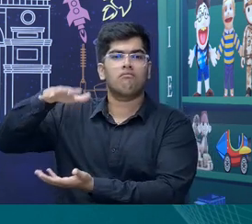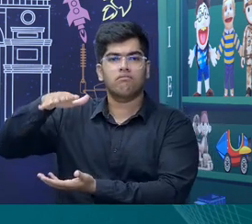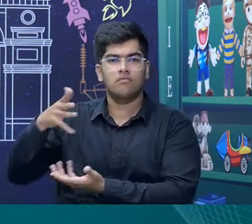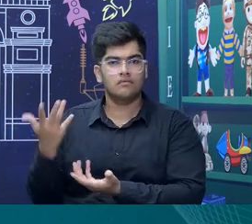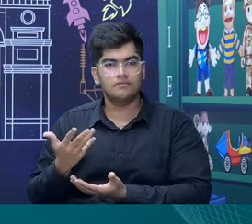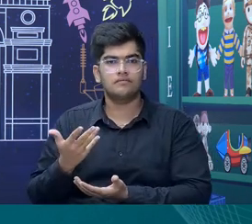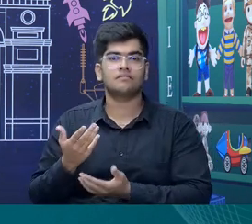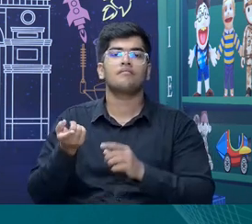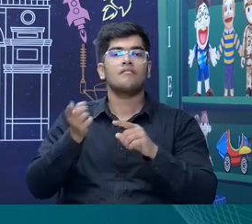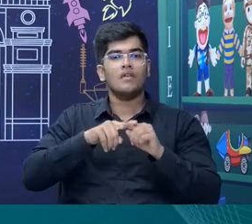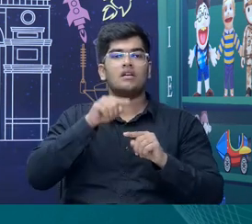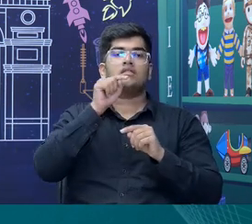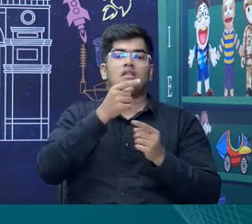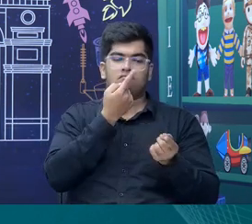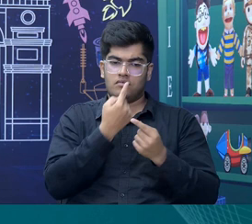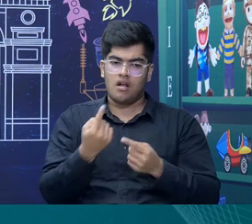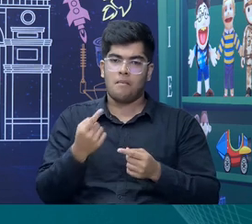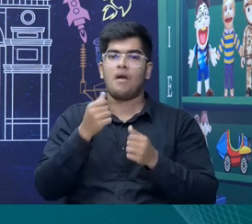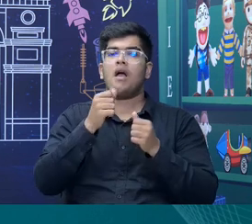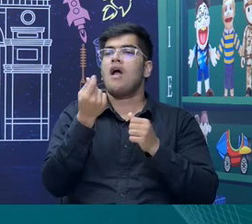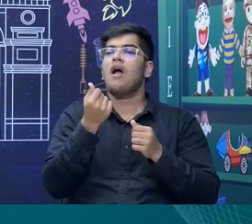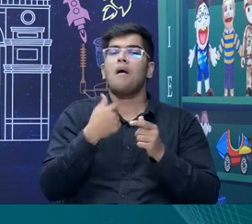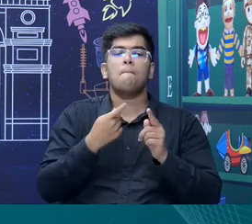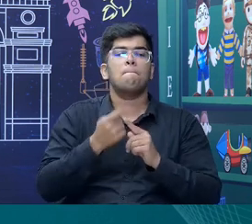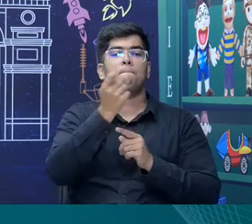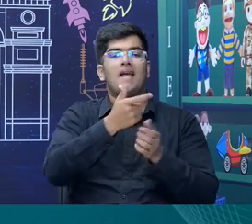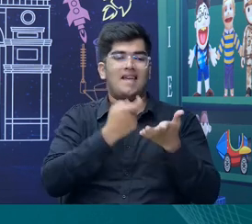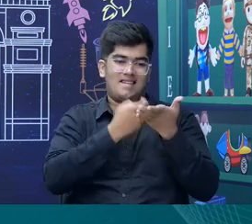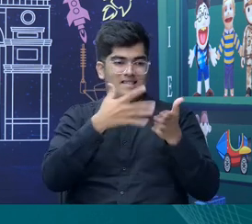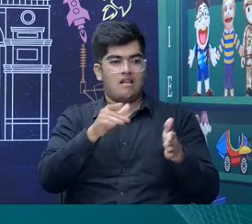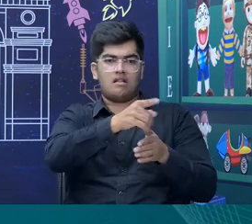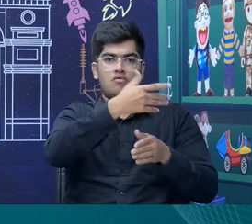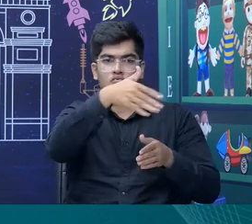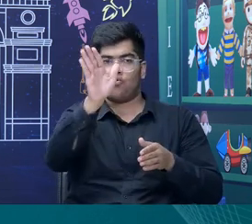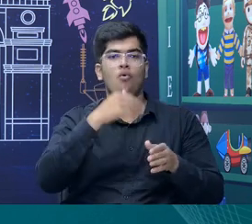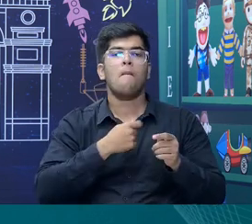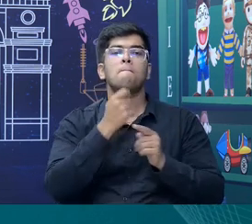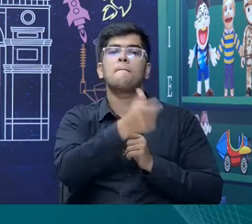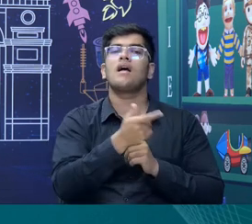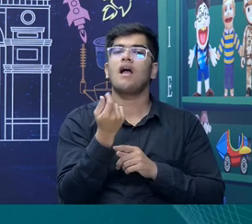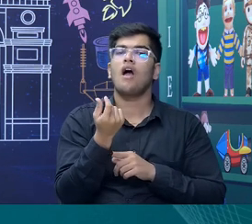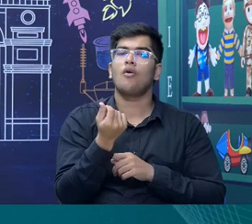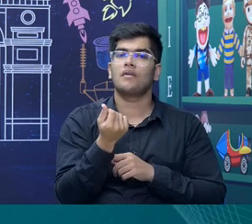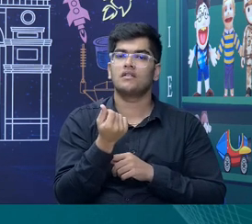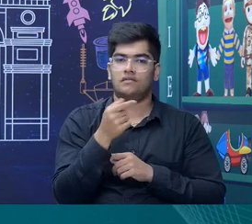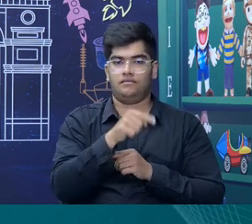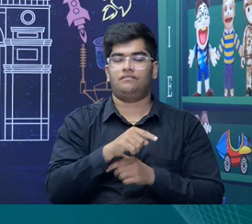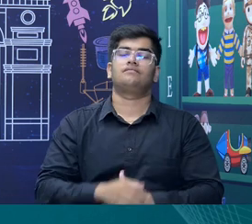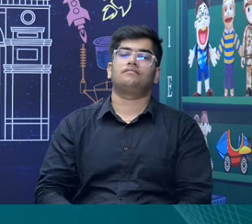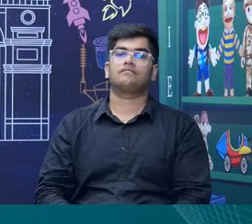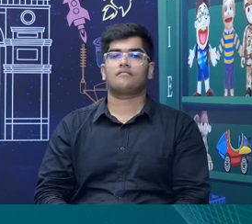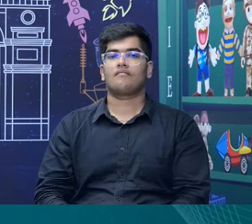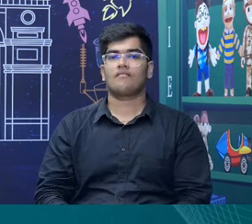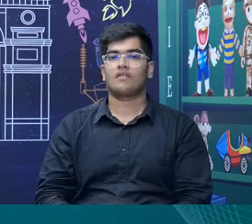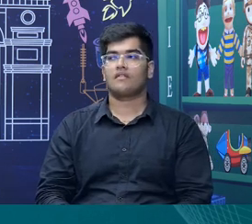partner and then the capital adjustment of remaining Partners if any now just see